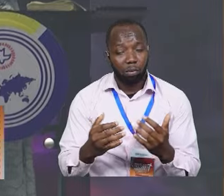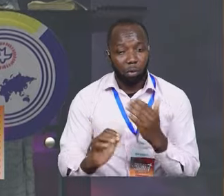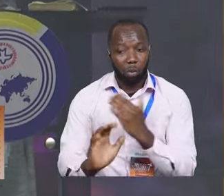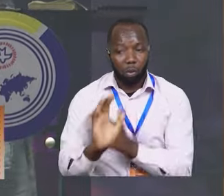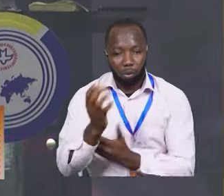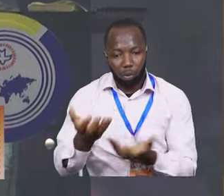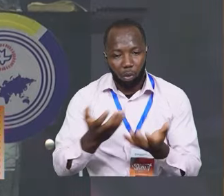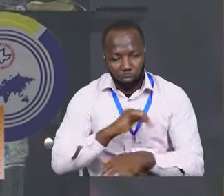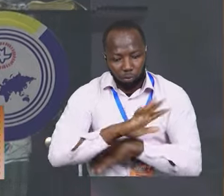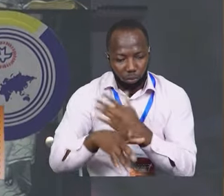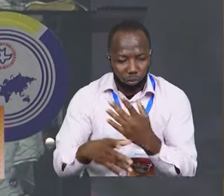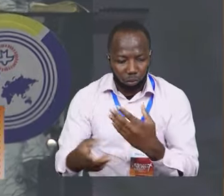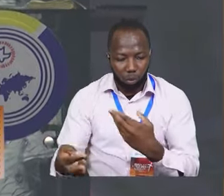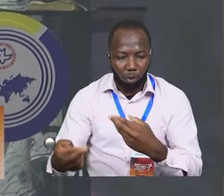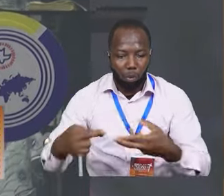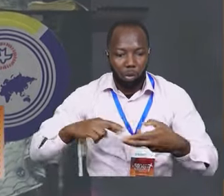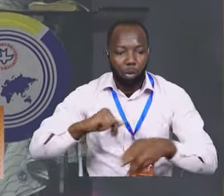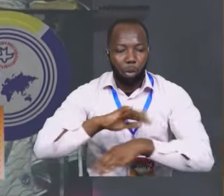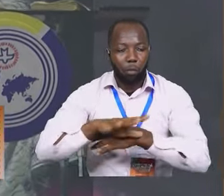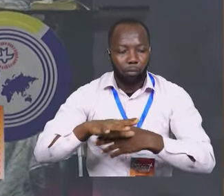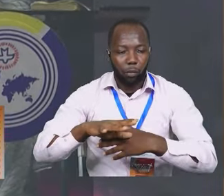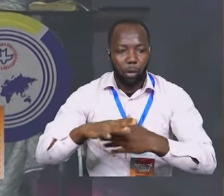yasu saba nchenese.